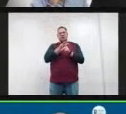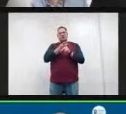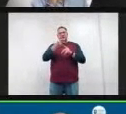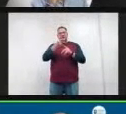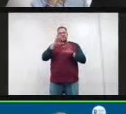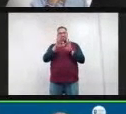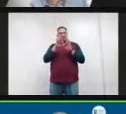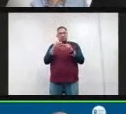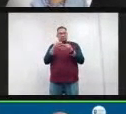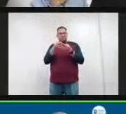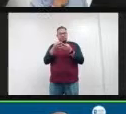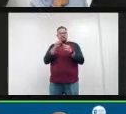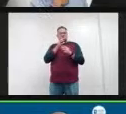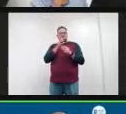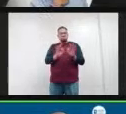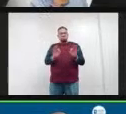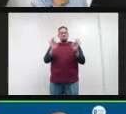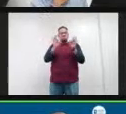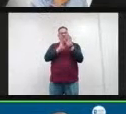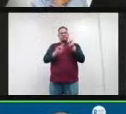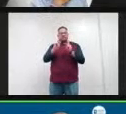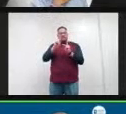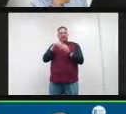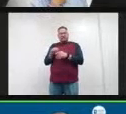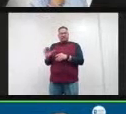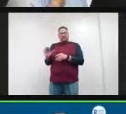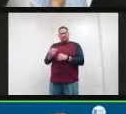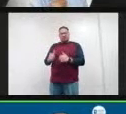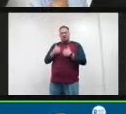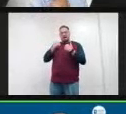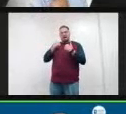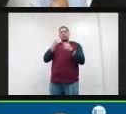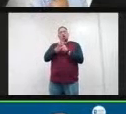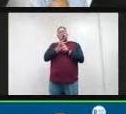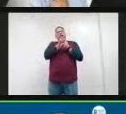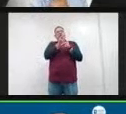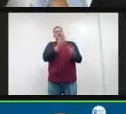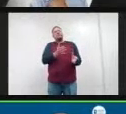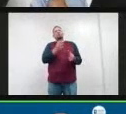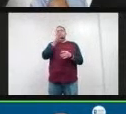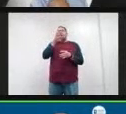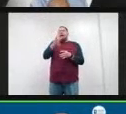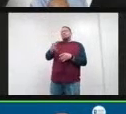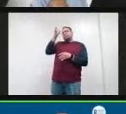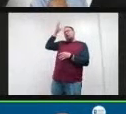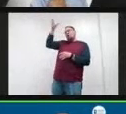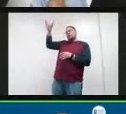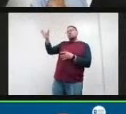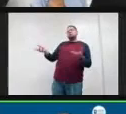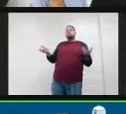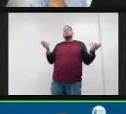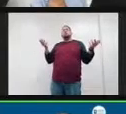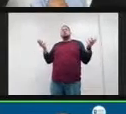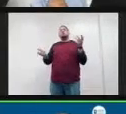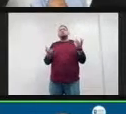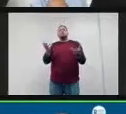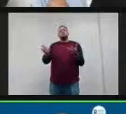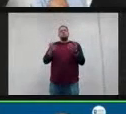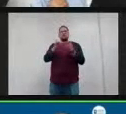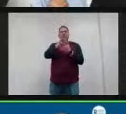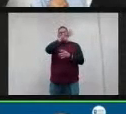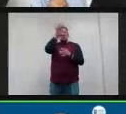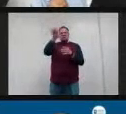or important people in children's lives? I'm thinking guardians, grandparents. I mean, is that sufficiently